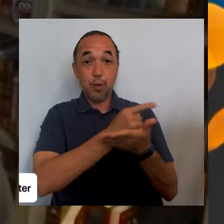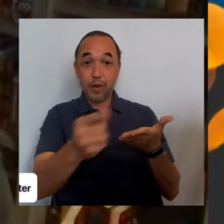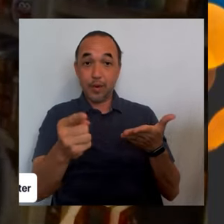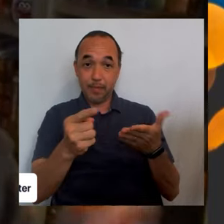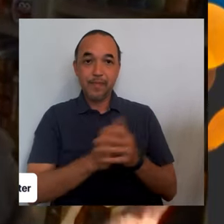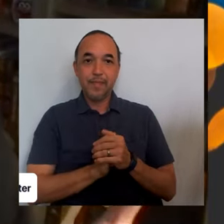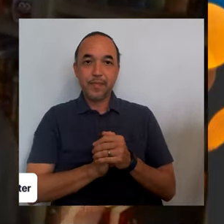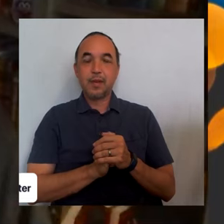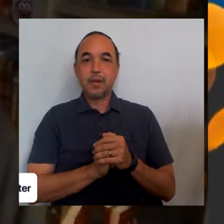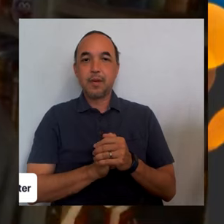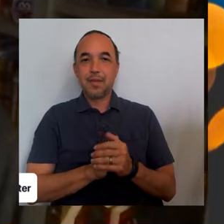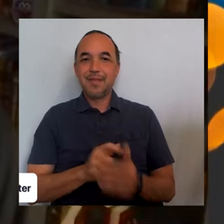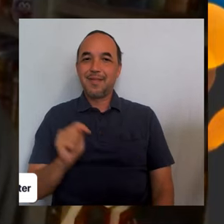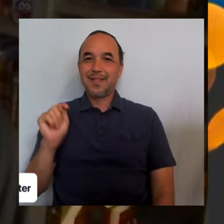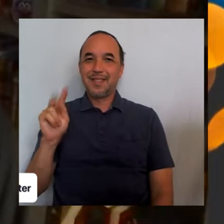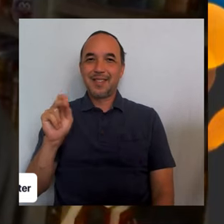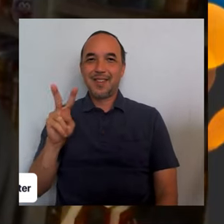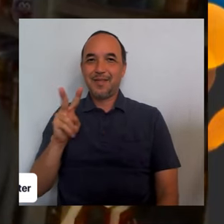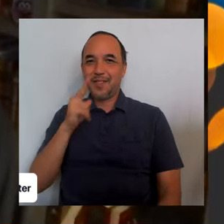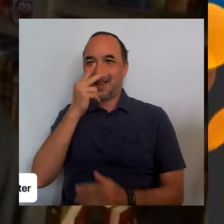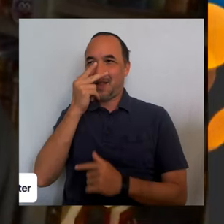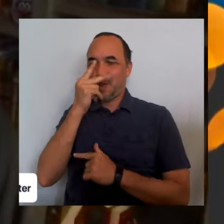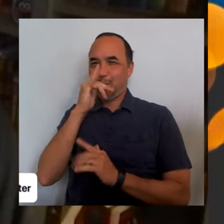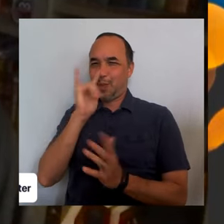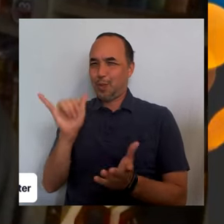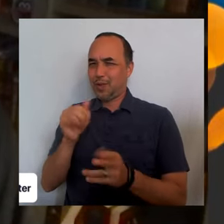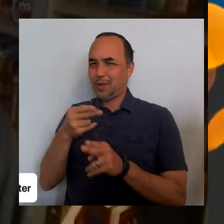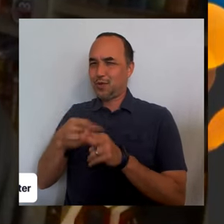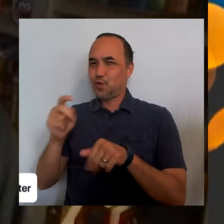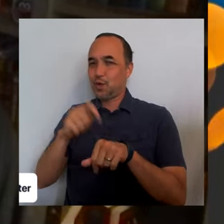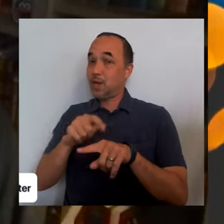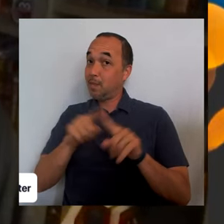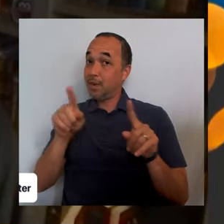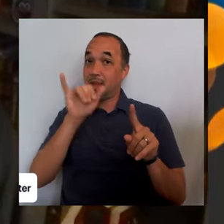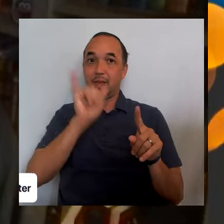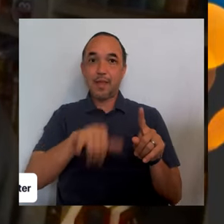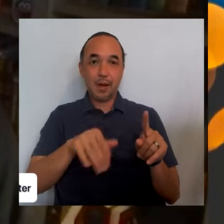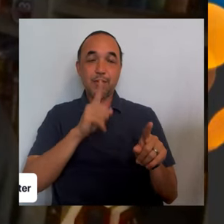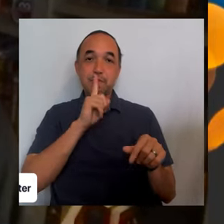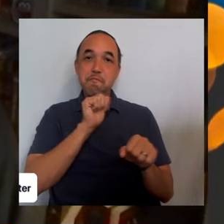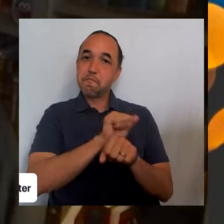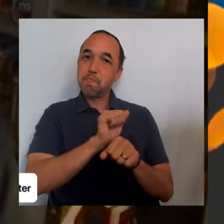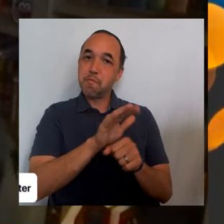show, it may look like it's a brief bit of time, but it really is